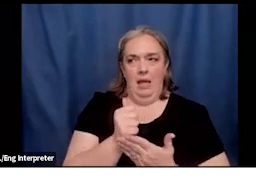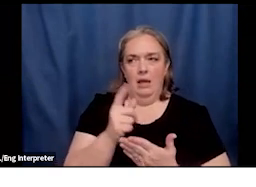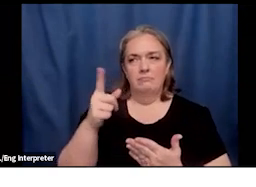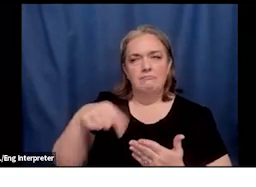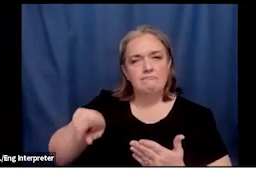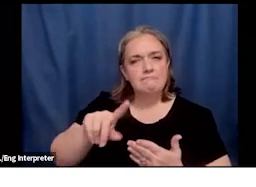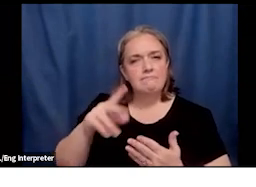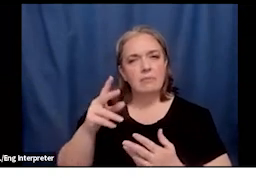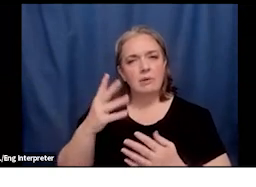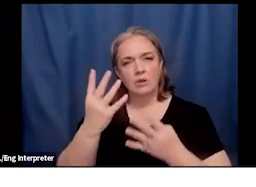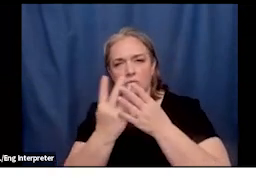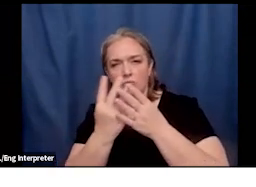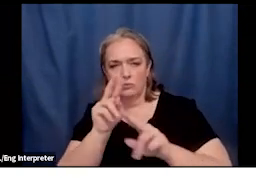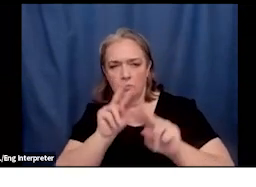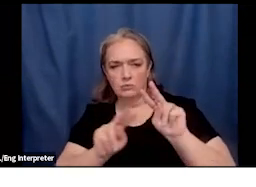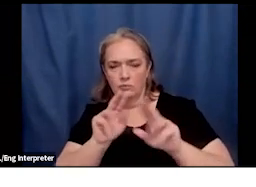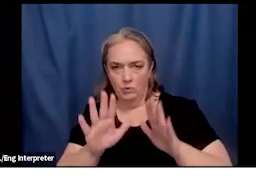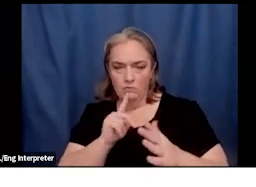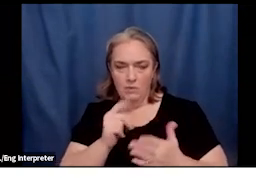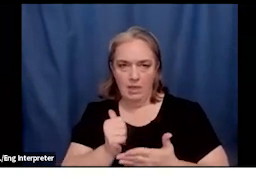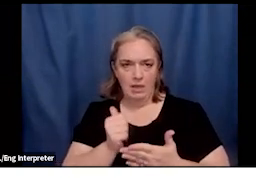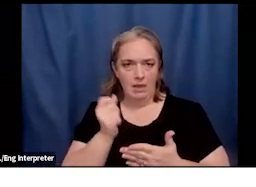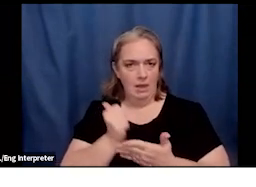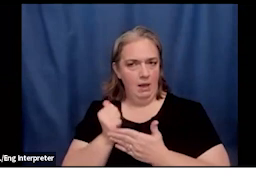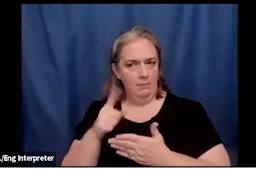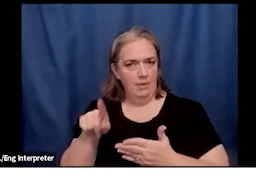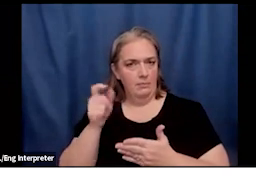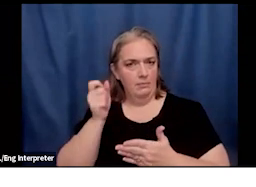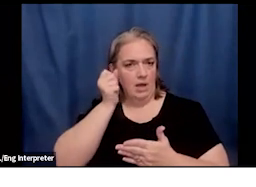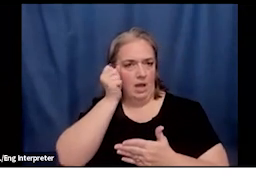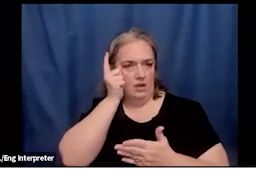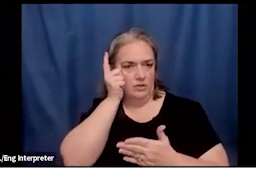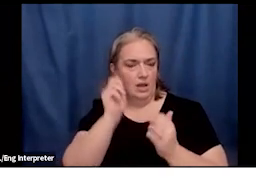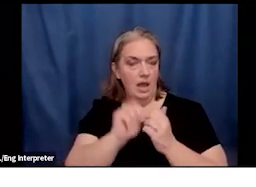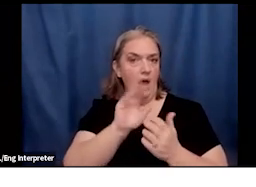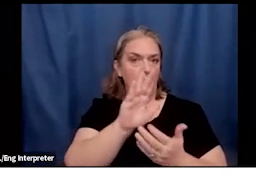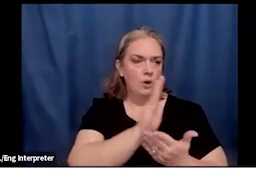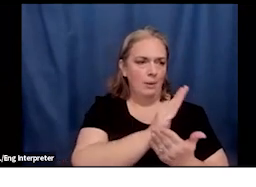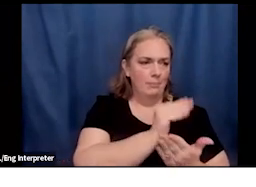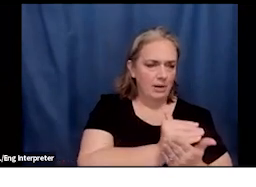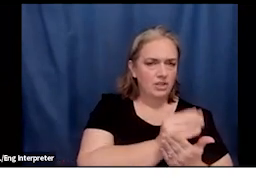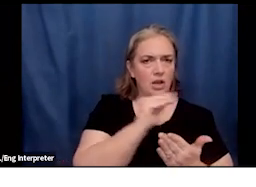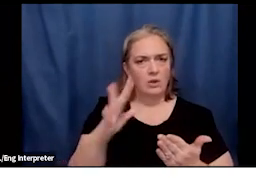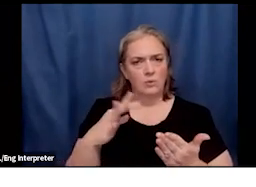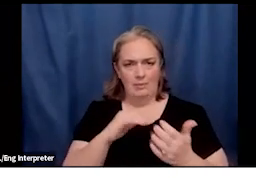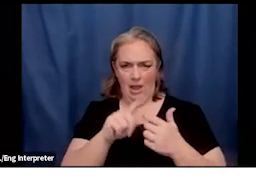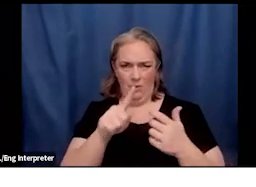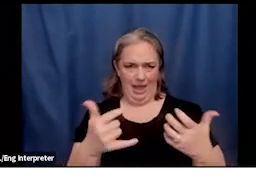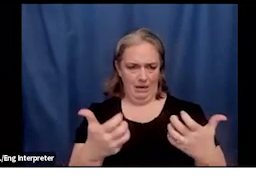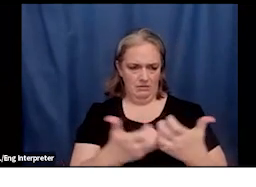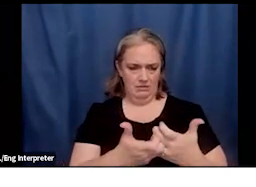your application talk to and connect with each other is column E, which you can see here says